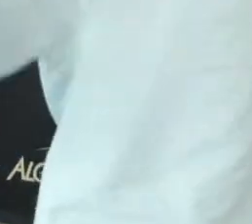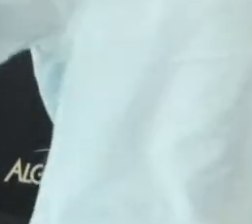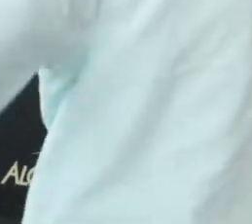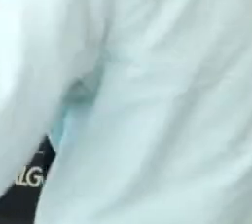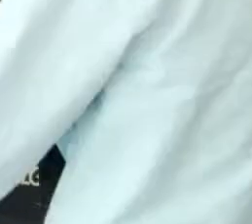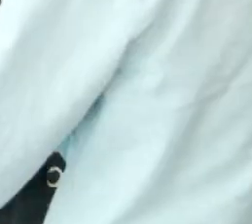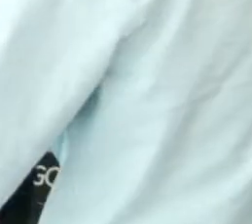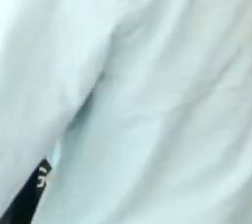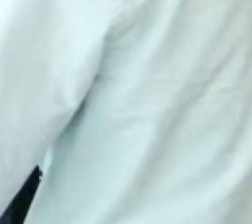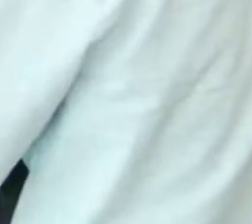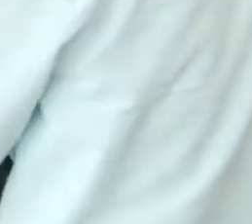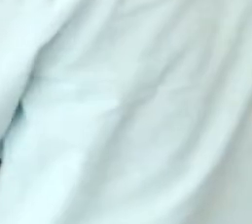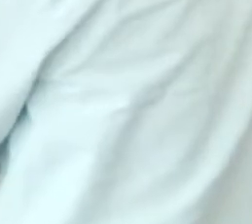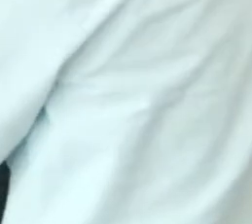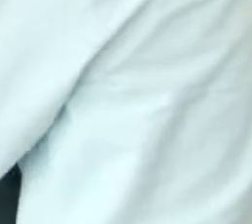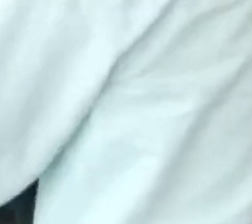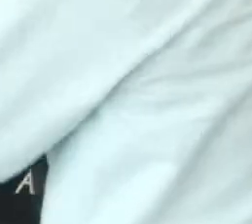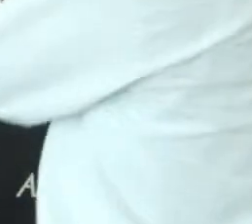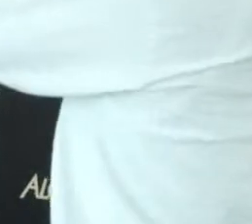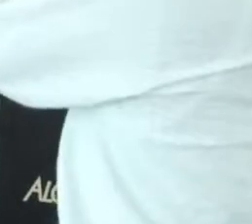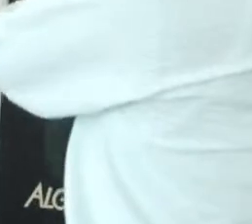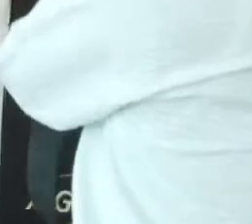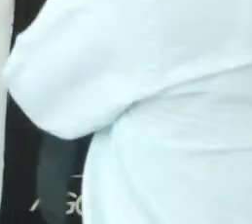of the Provincial Legislature